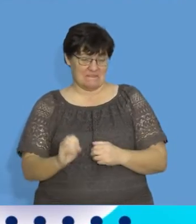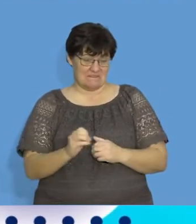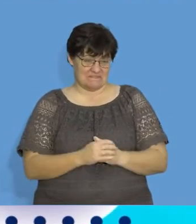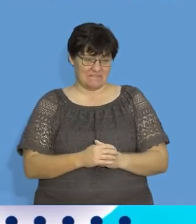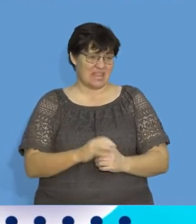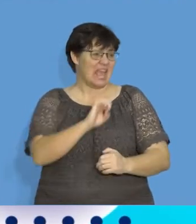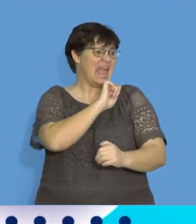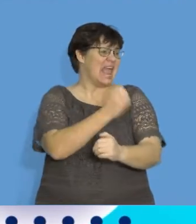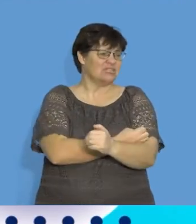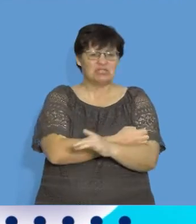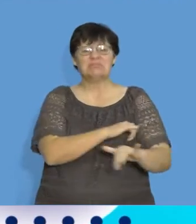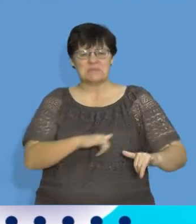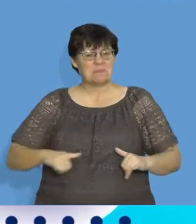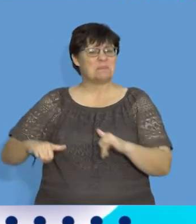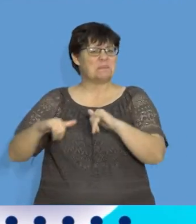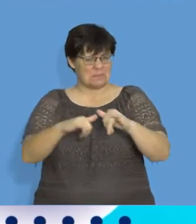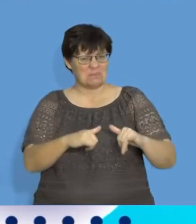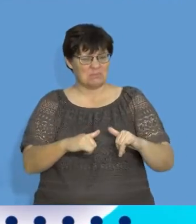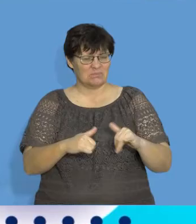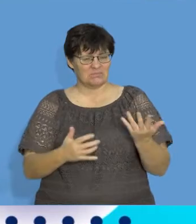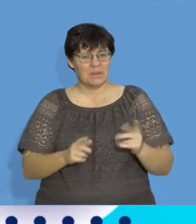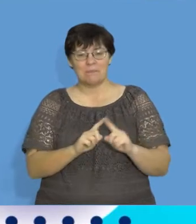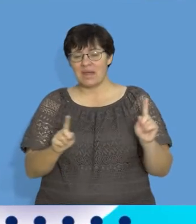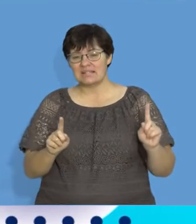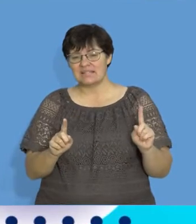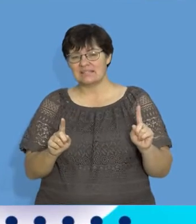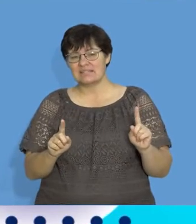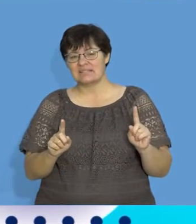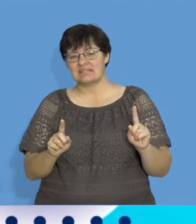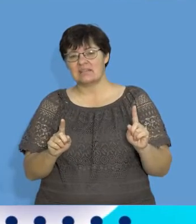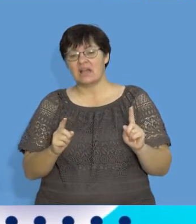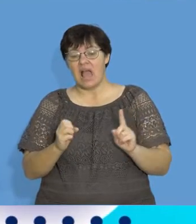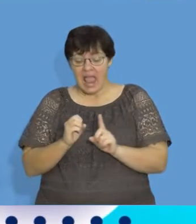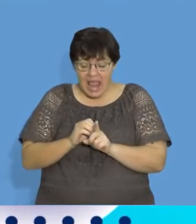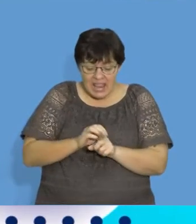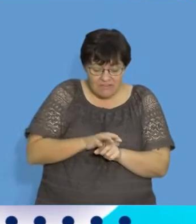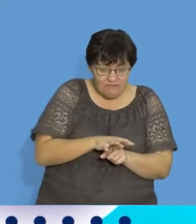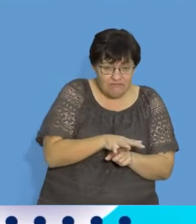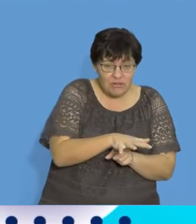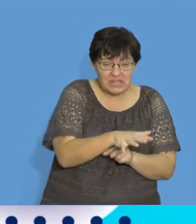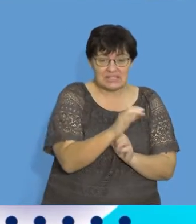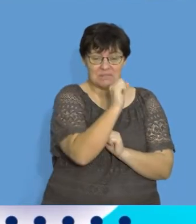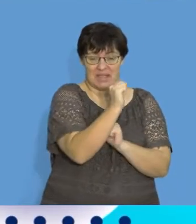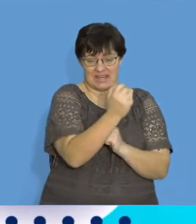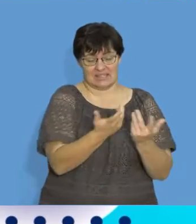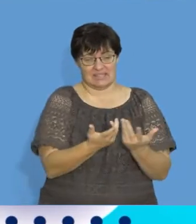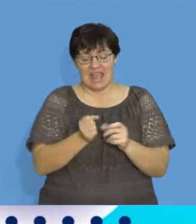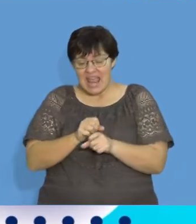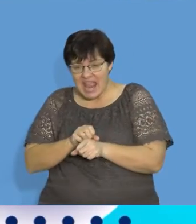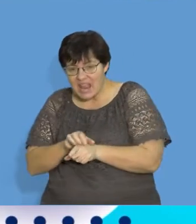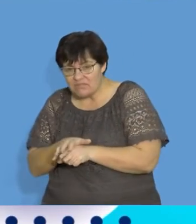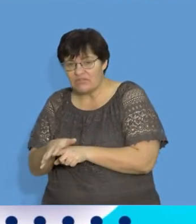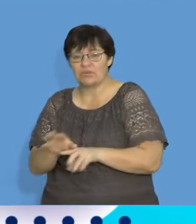same thing essentially. We just are looking at how the energy influences mechanics, how it